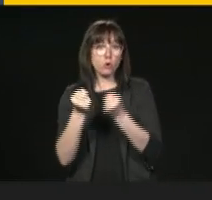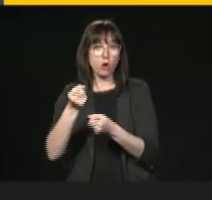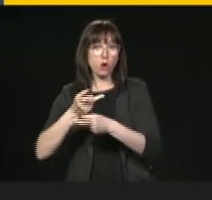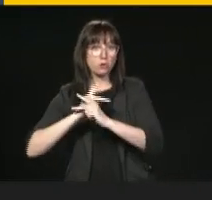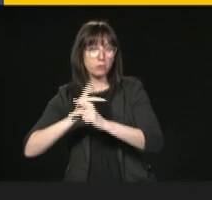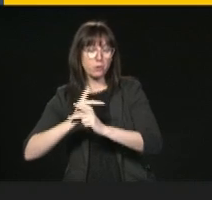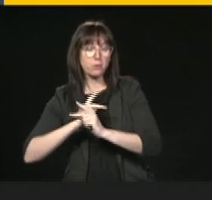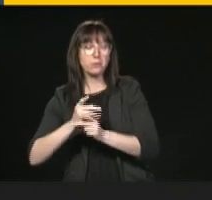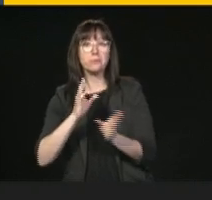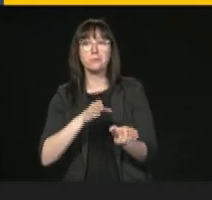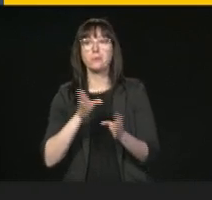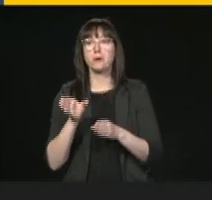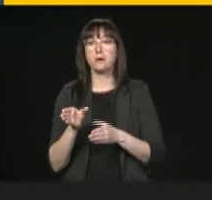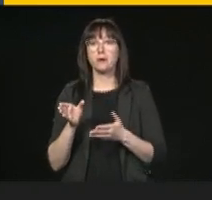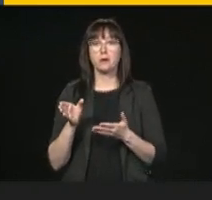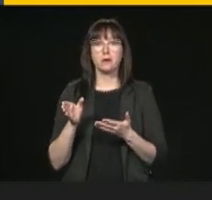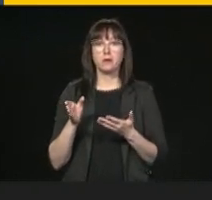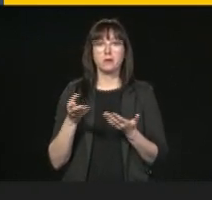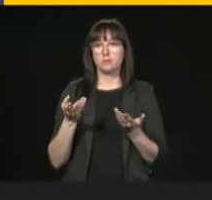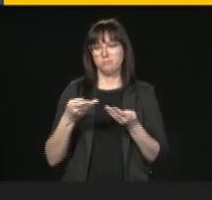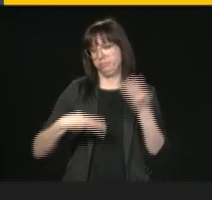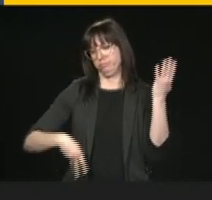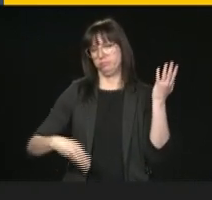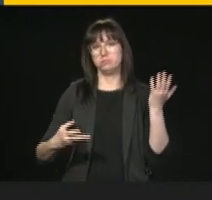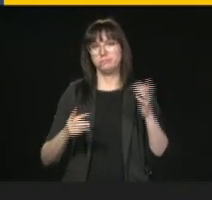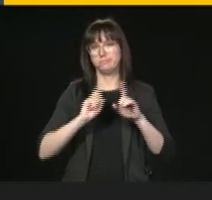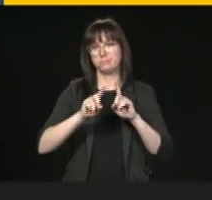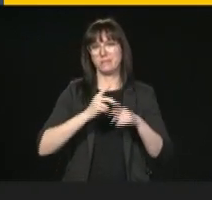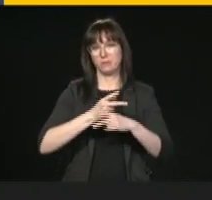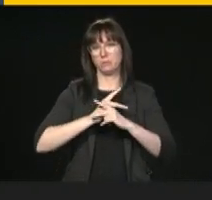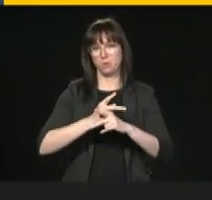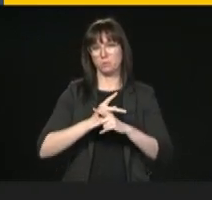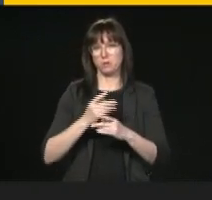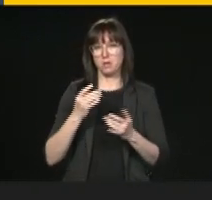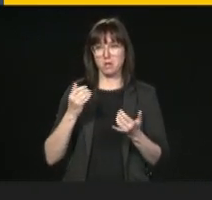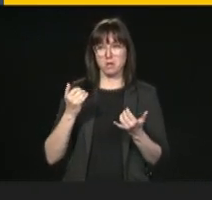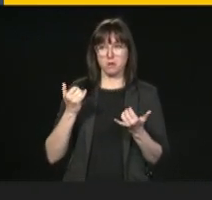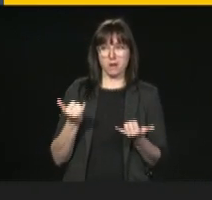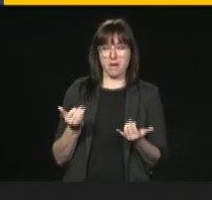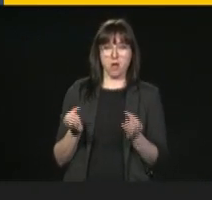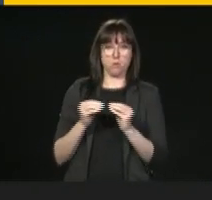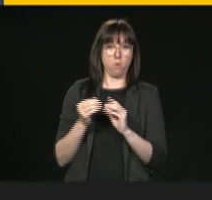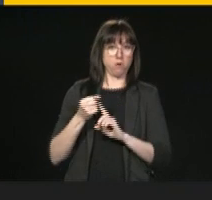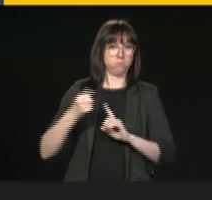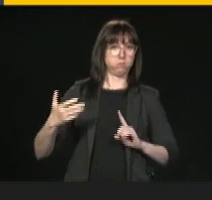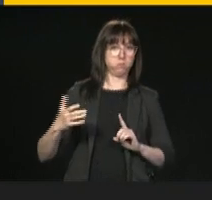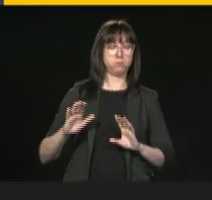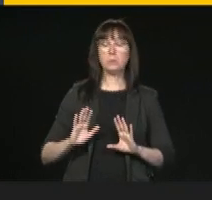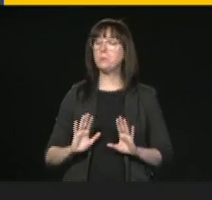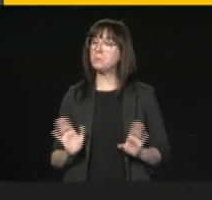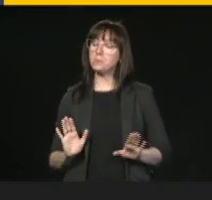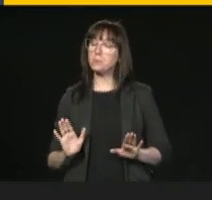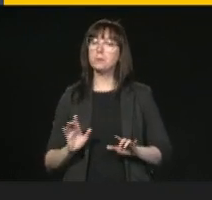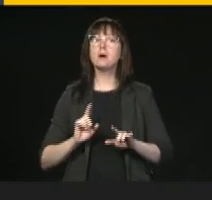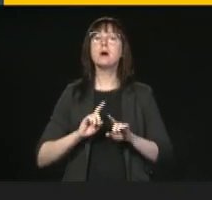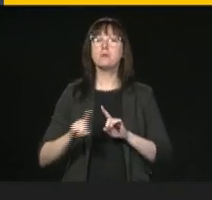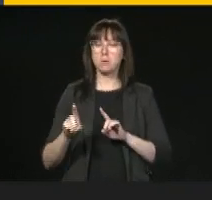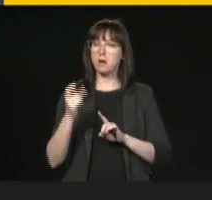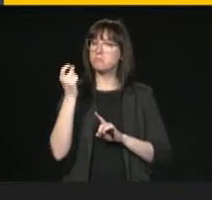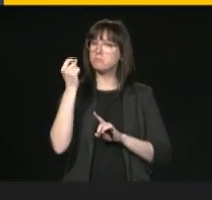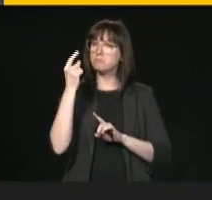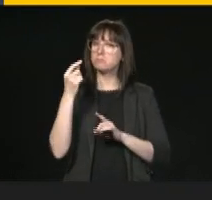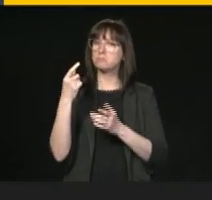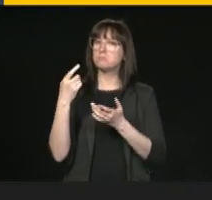So I don't have anything to say on that today, but our discussions continue in order